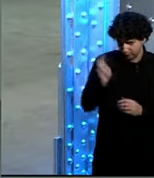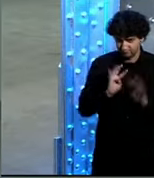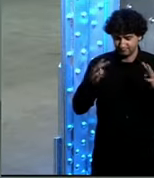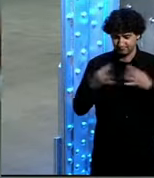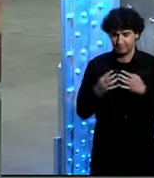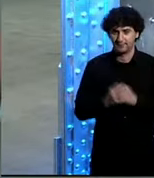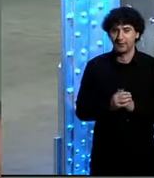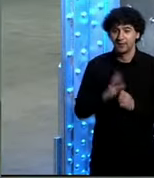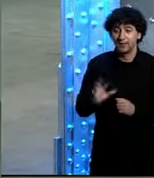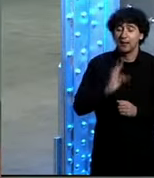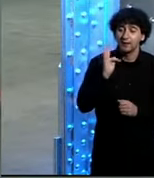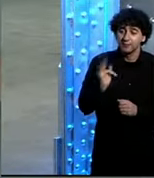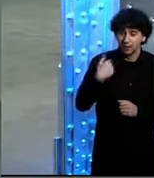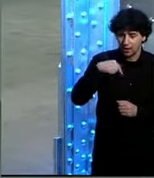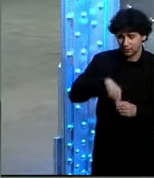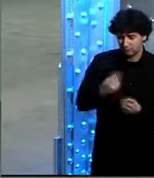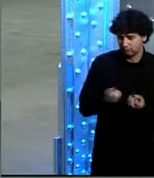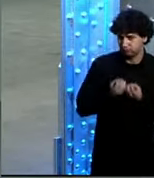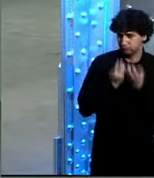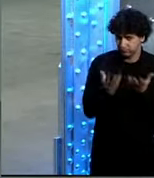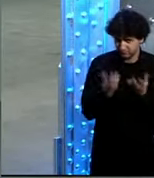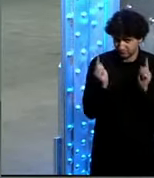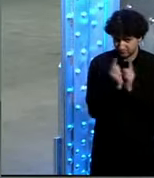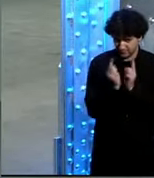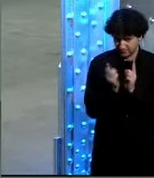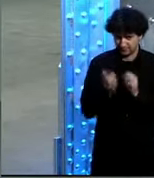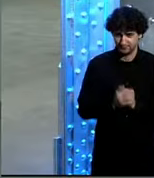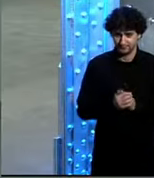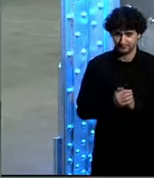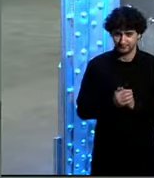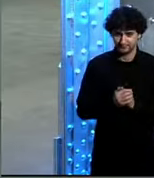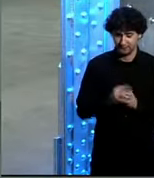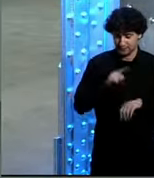shared from different angles, from different point of views or approaches.